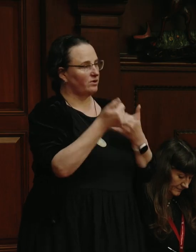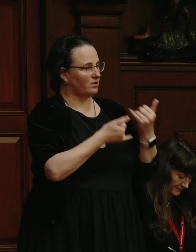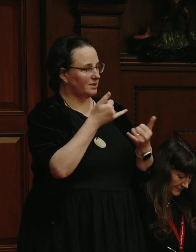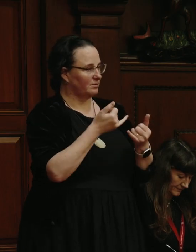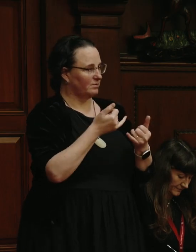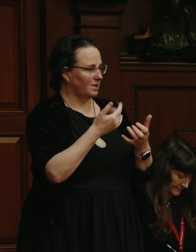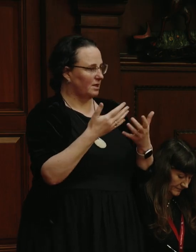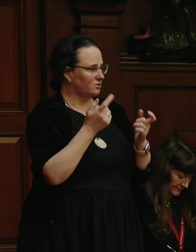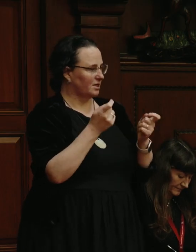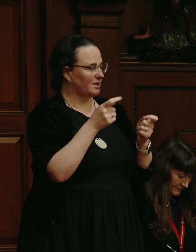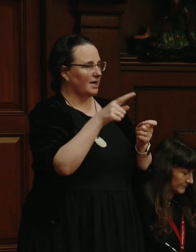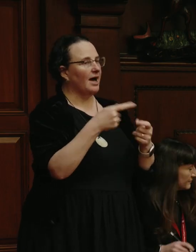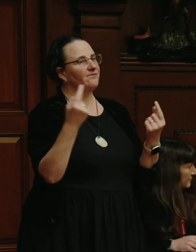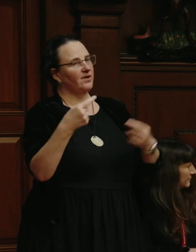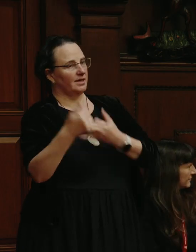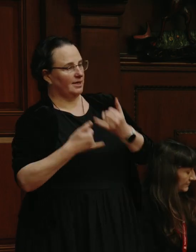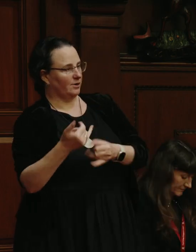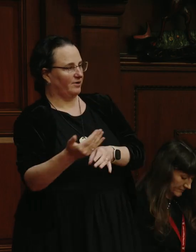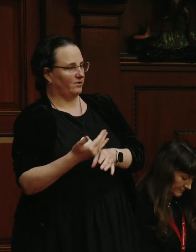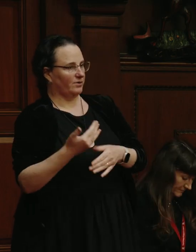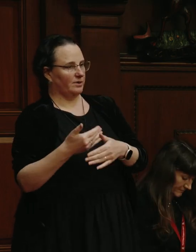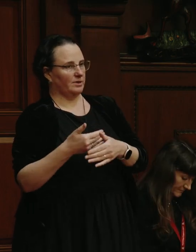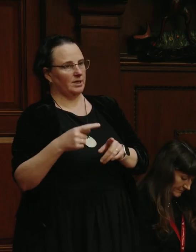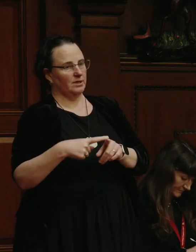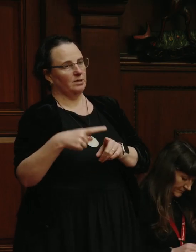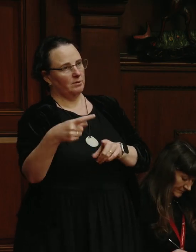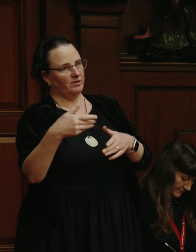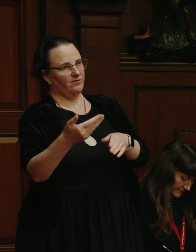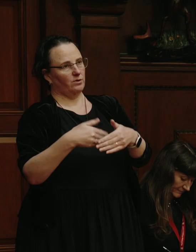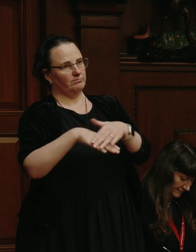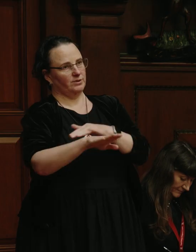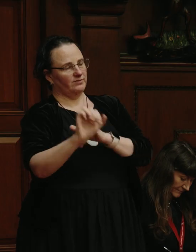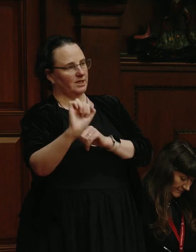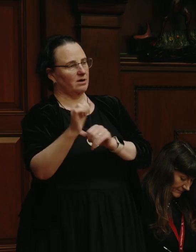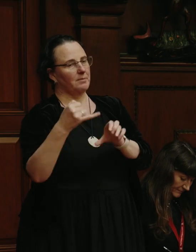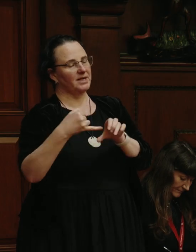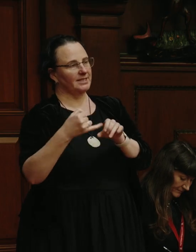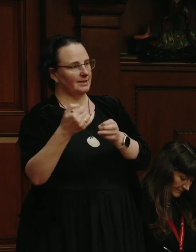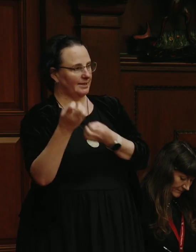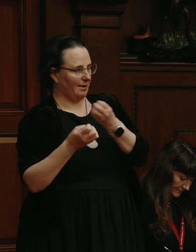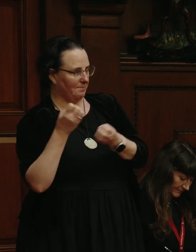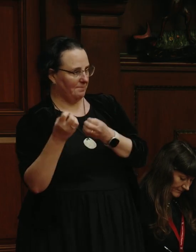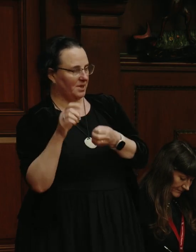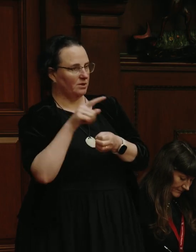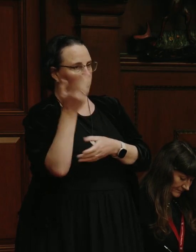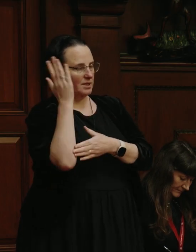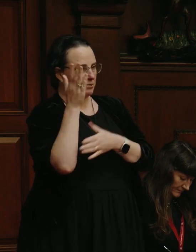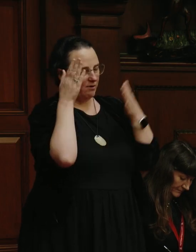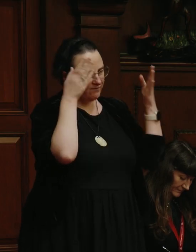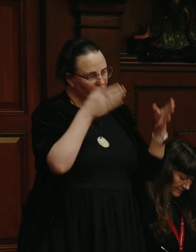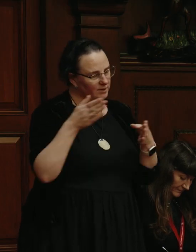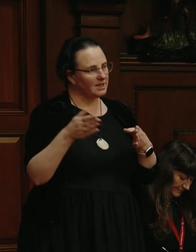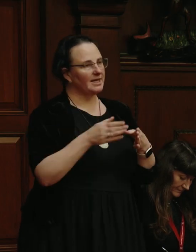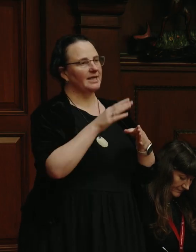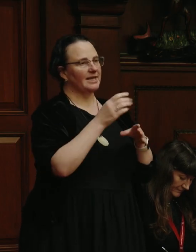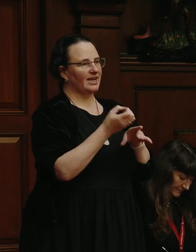their training, and again, final years before their final medical exam. And again, a lot of those lectures are focused more on